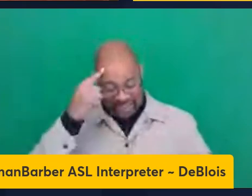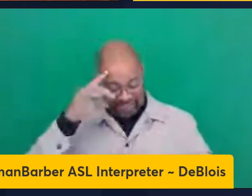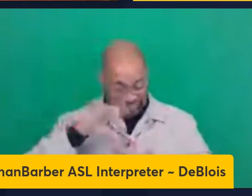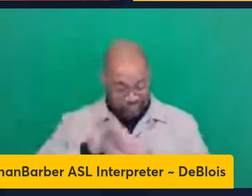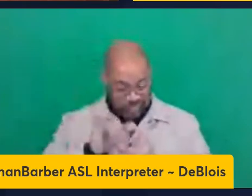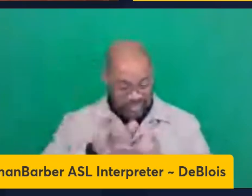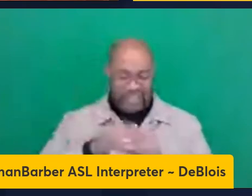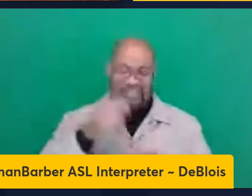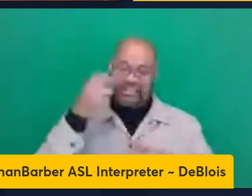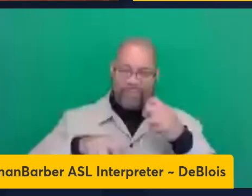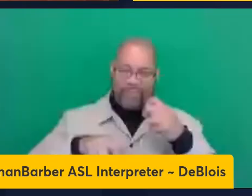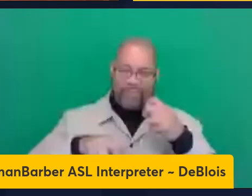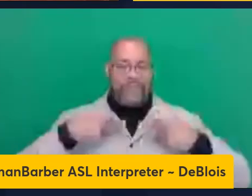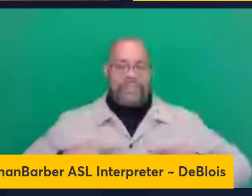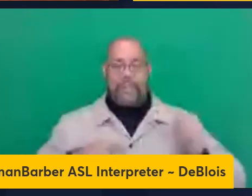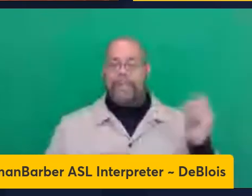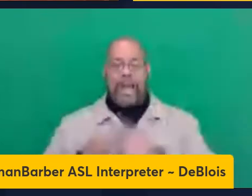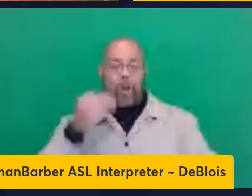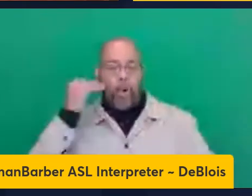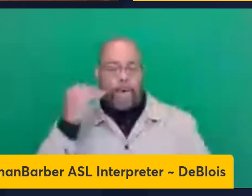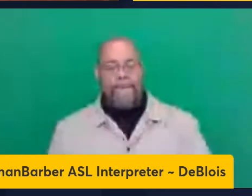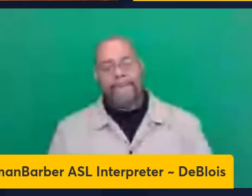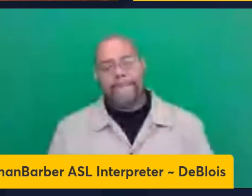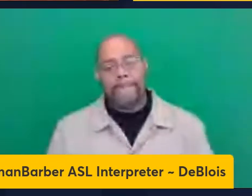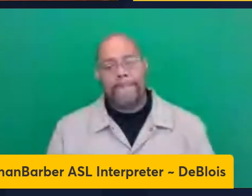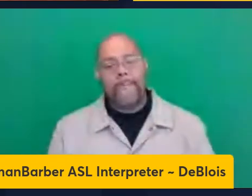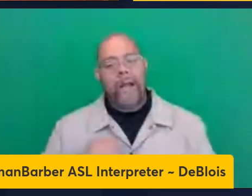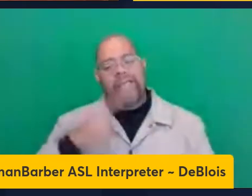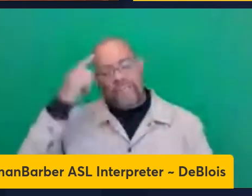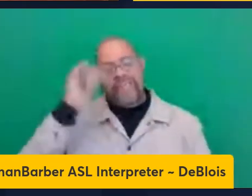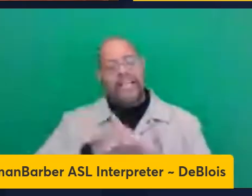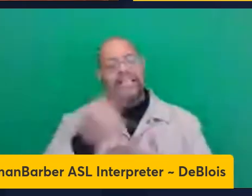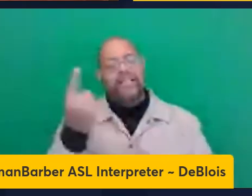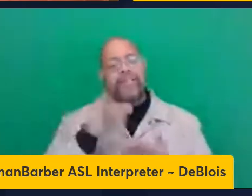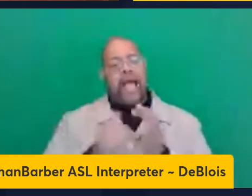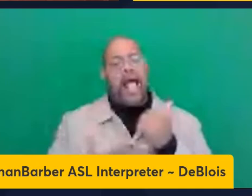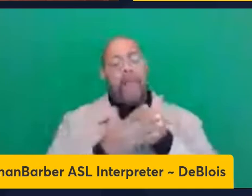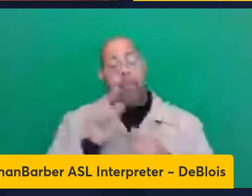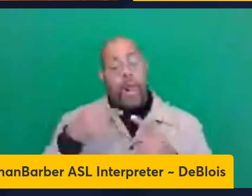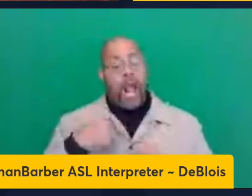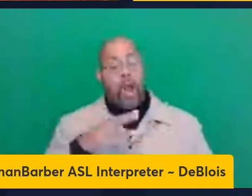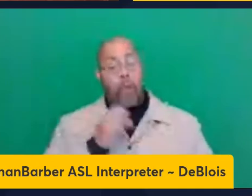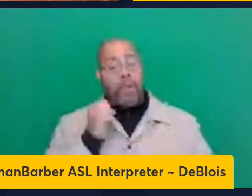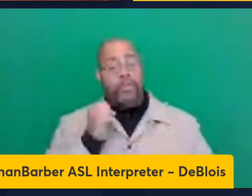difficult to physically go home. Yeah, so I think that's something that helped. I mean,